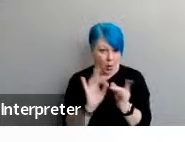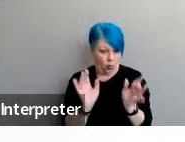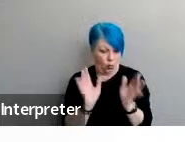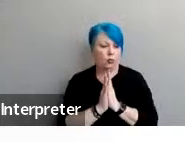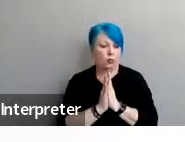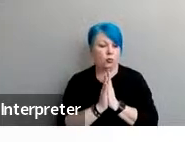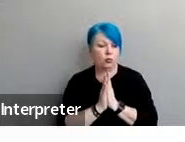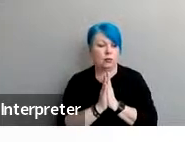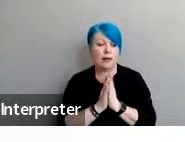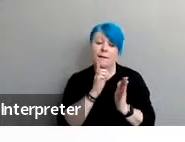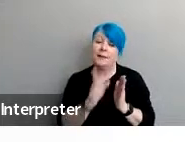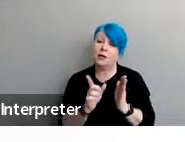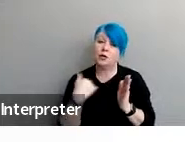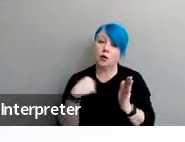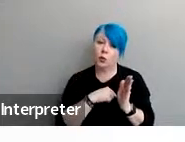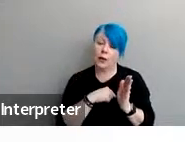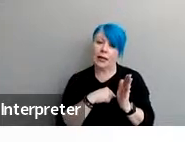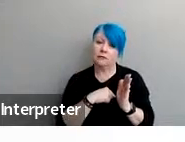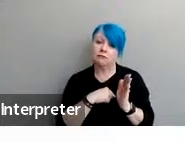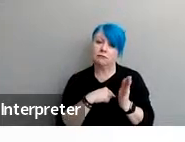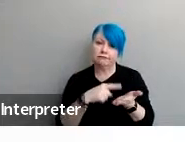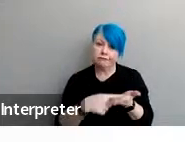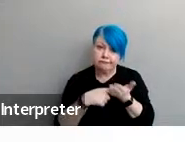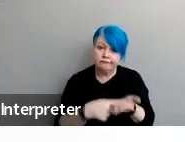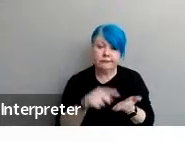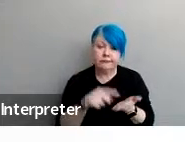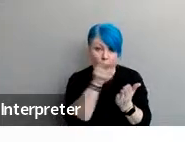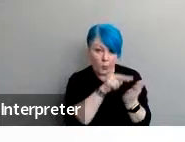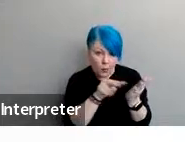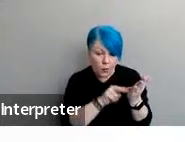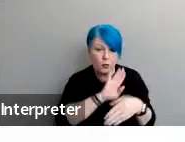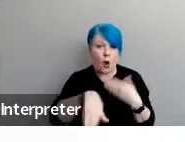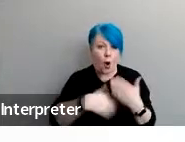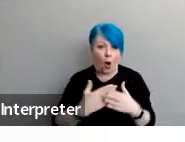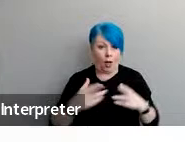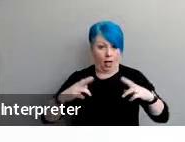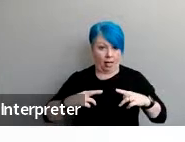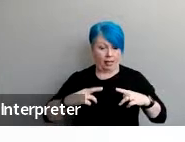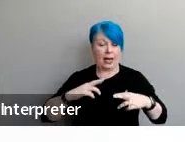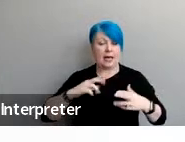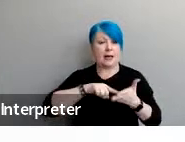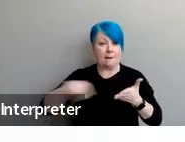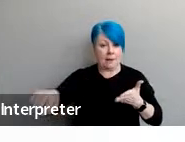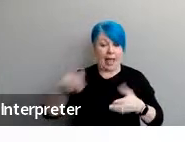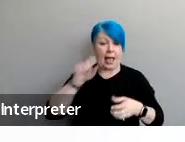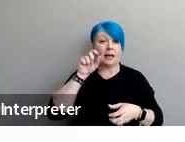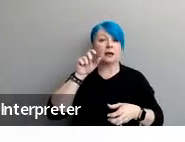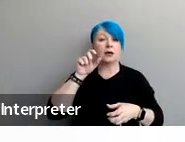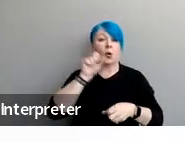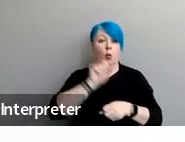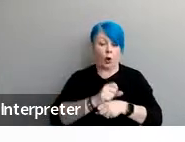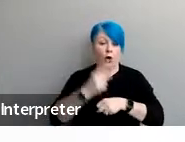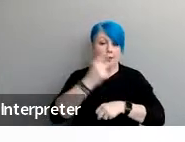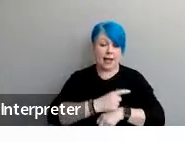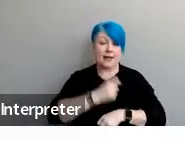that we address all of our holidays, paid days, non-work days, and